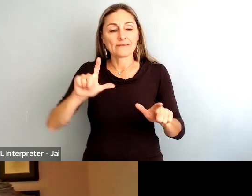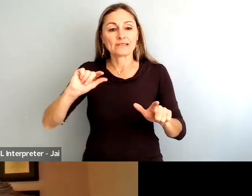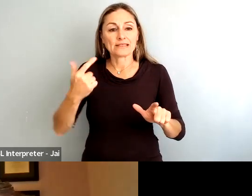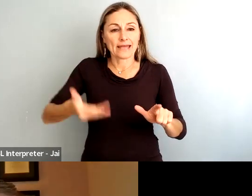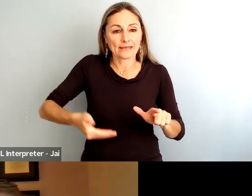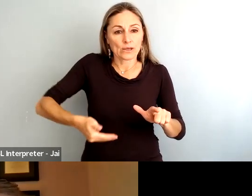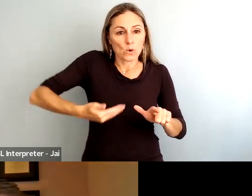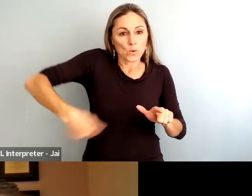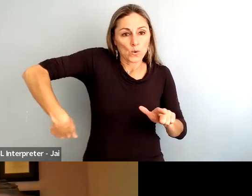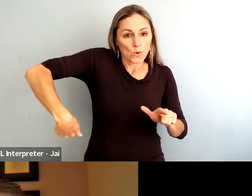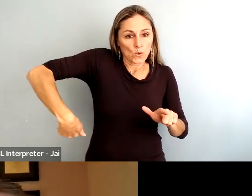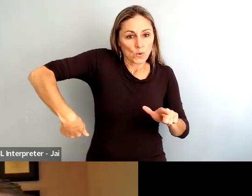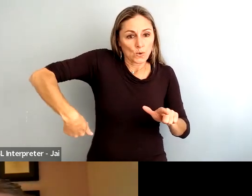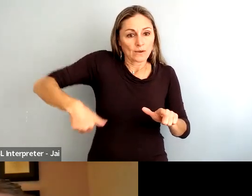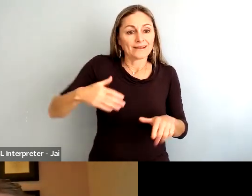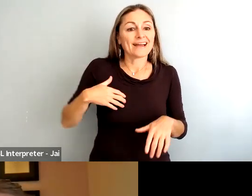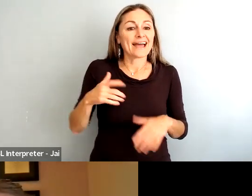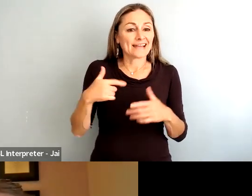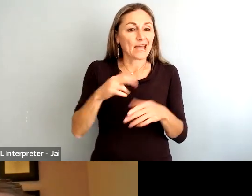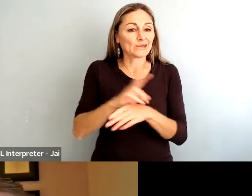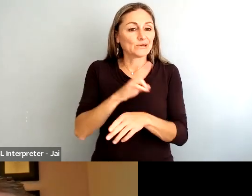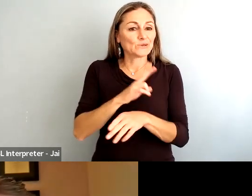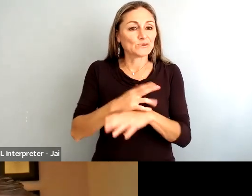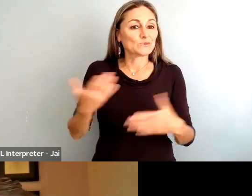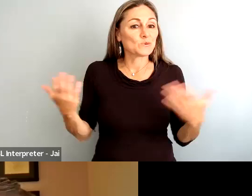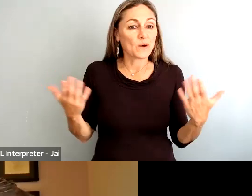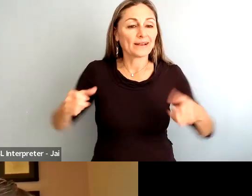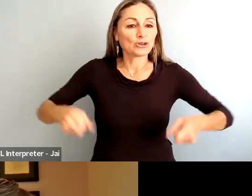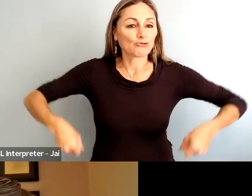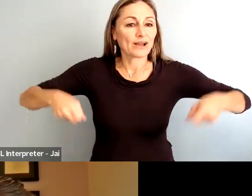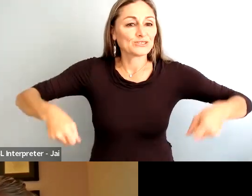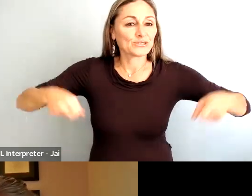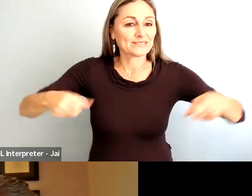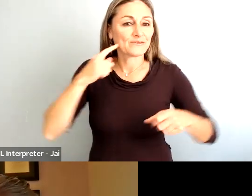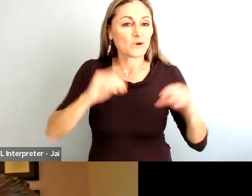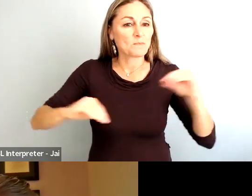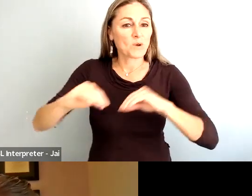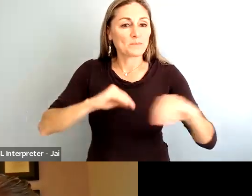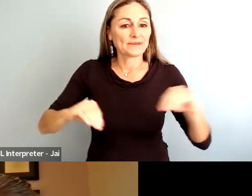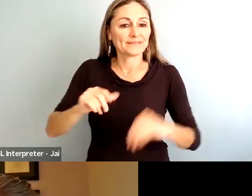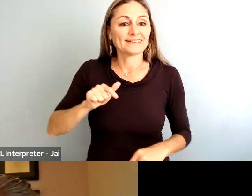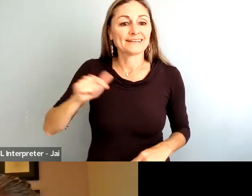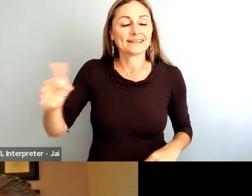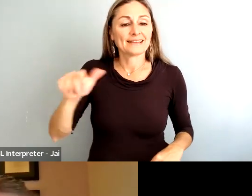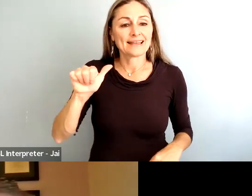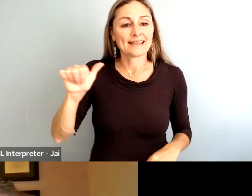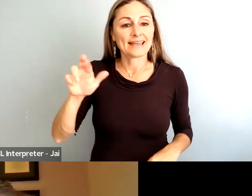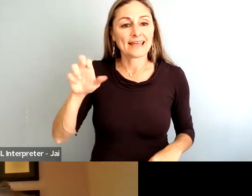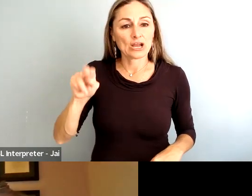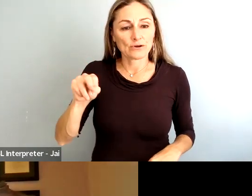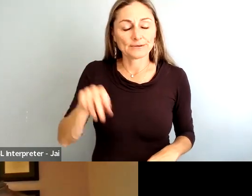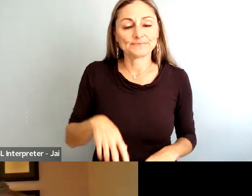And my style of mobility is to walk on crutches. Aaron? Hi, I'm Aaron Baier,